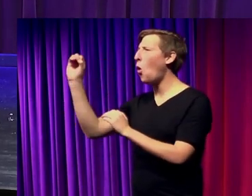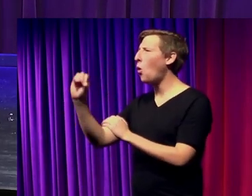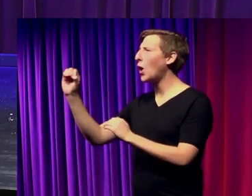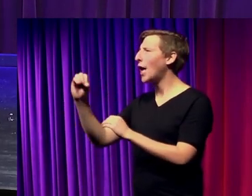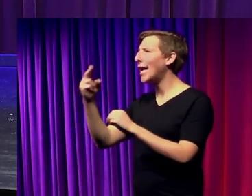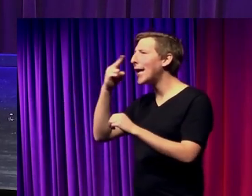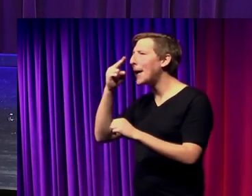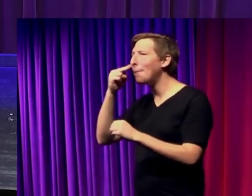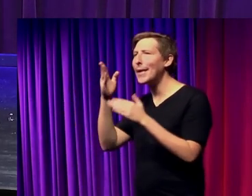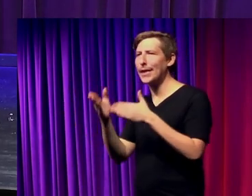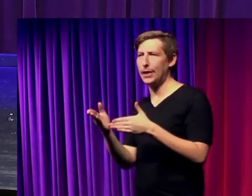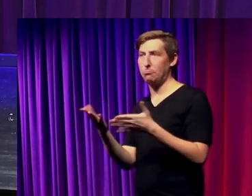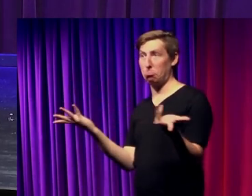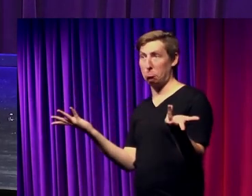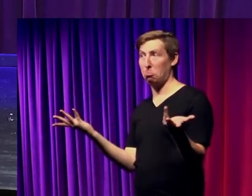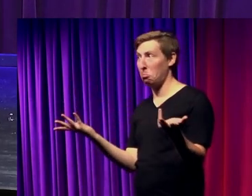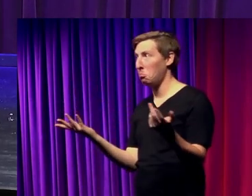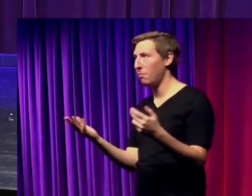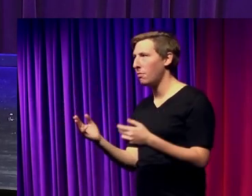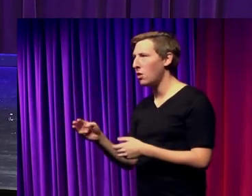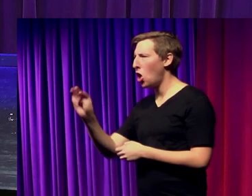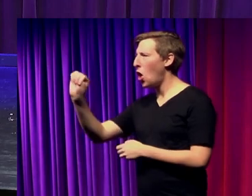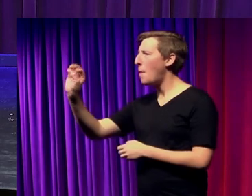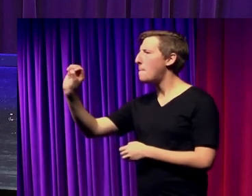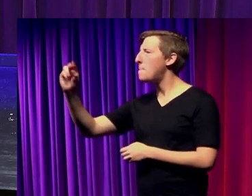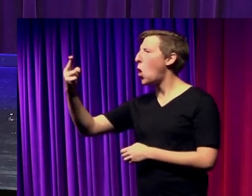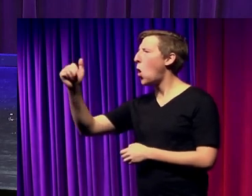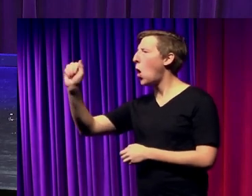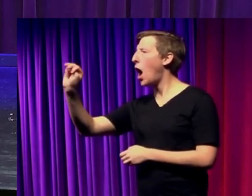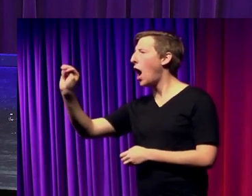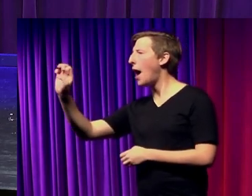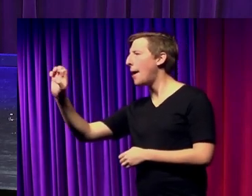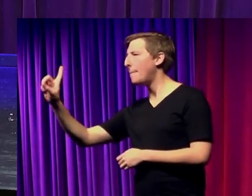instant fan as well. Please go bananas for Mohanad Elshieky!